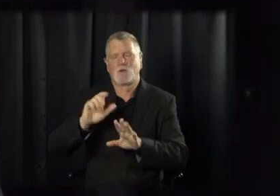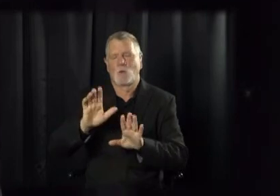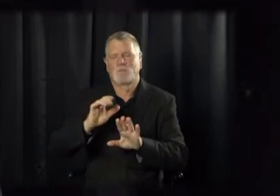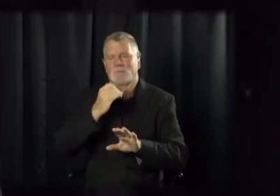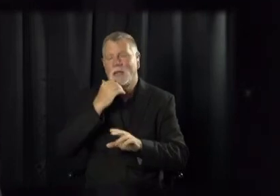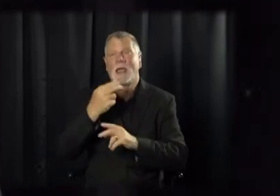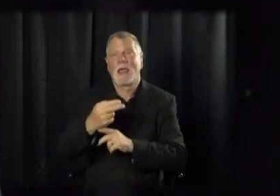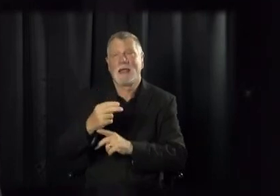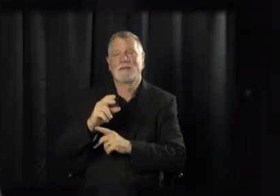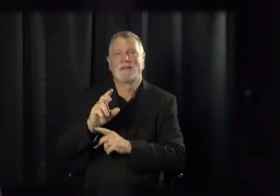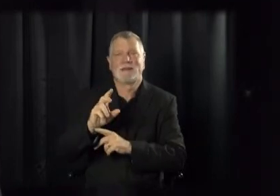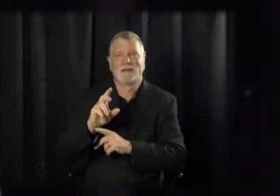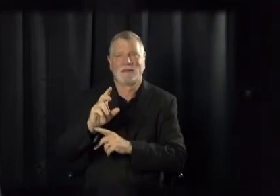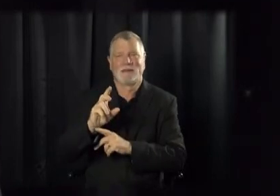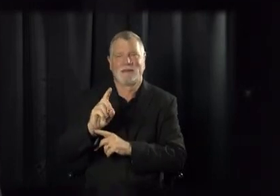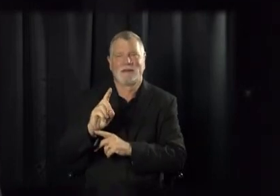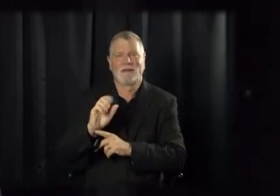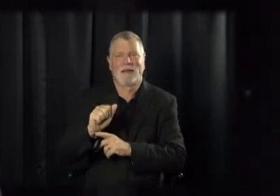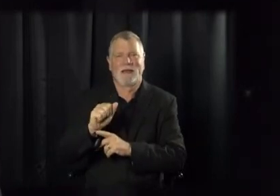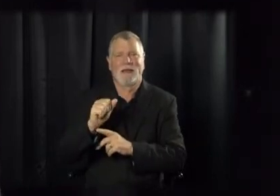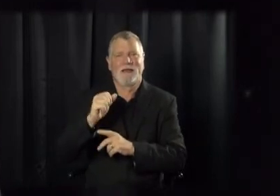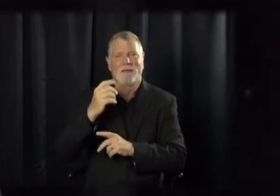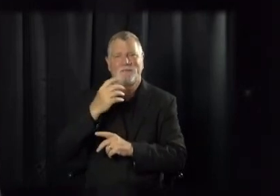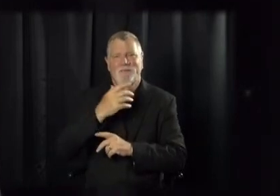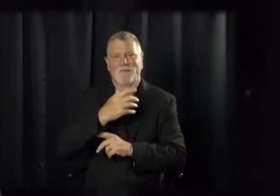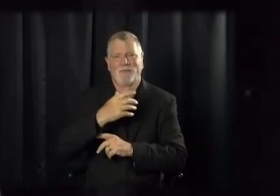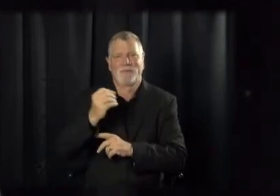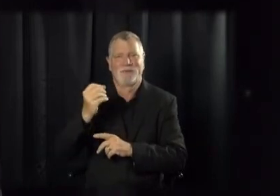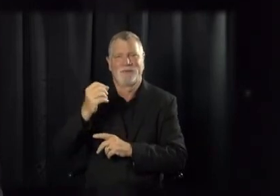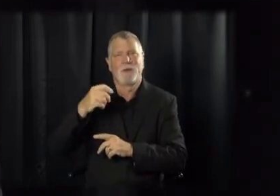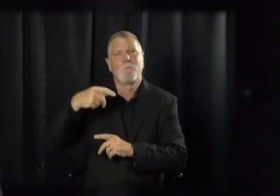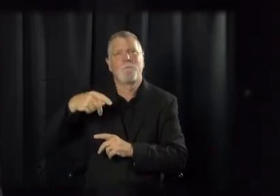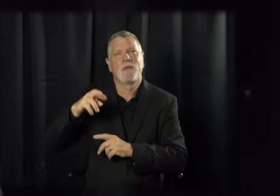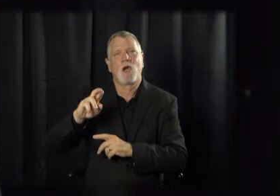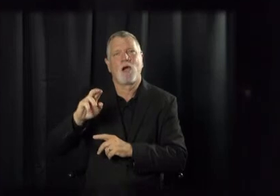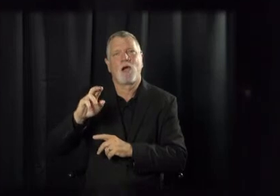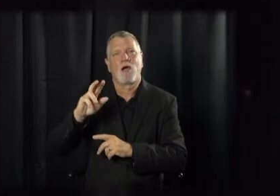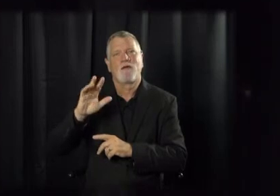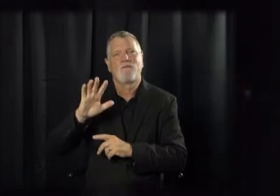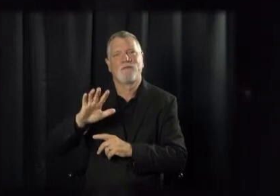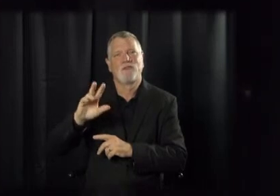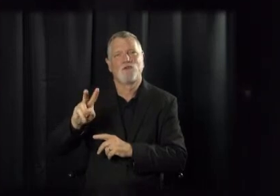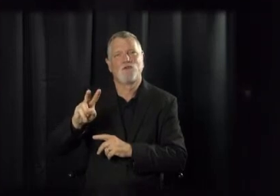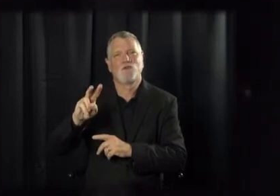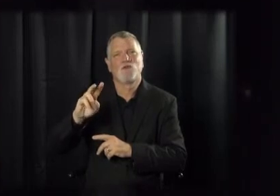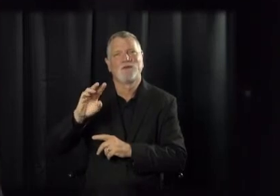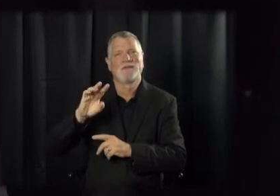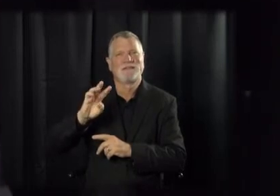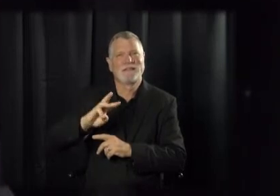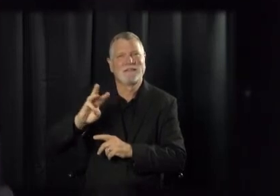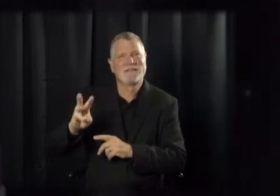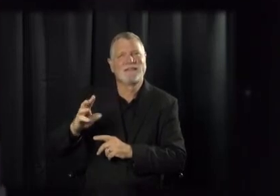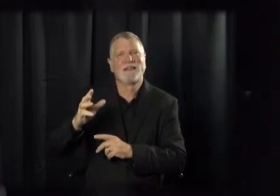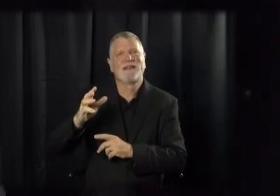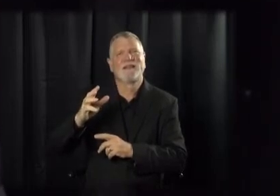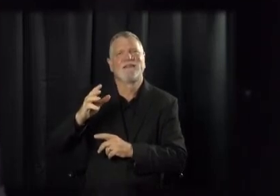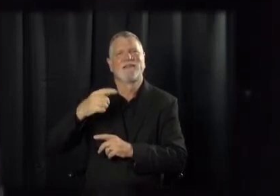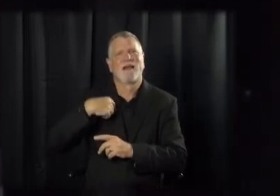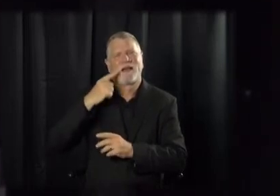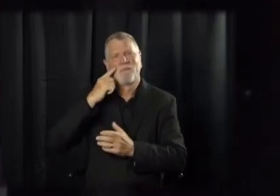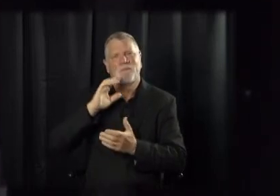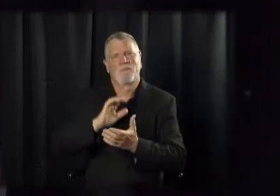that HTA is currently managing, and I'm talking about PR 52, 53, 66, and I